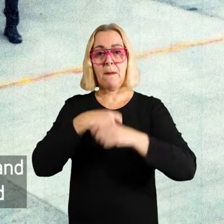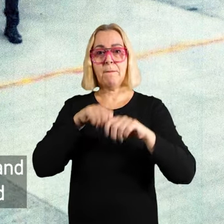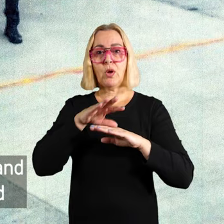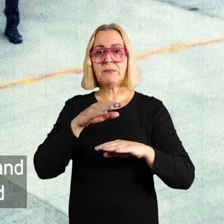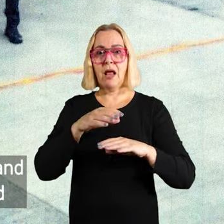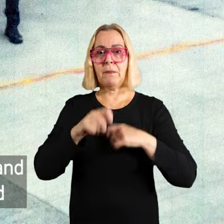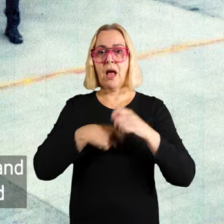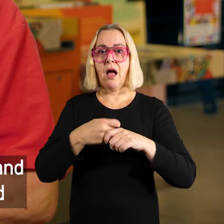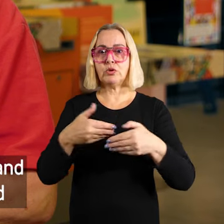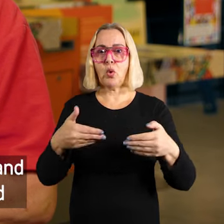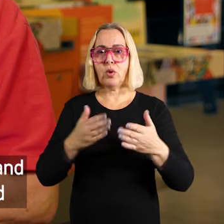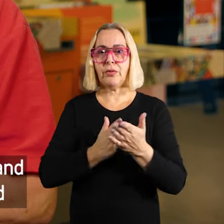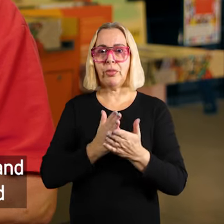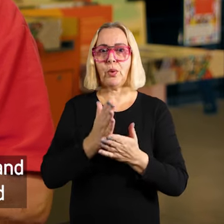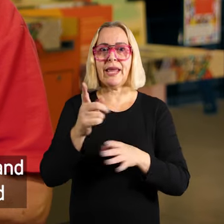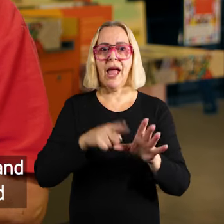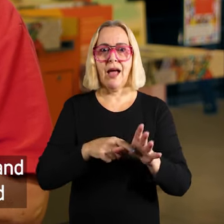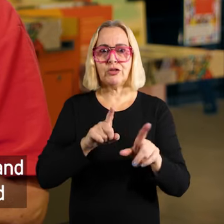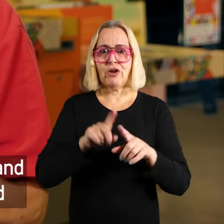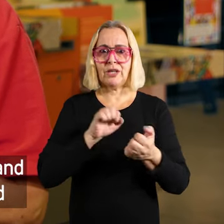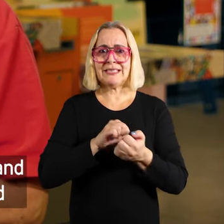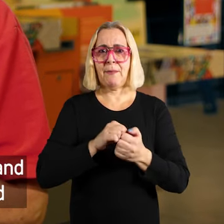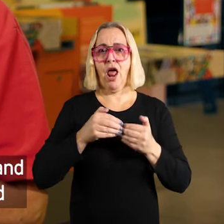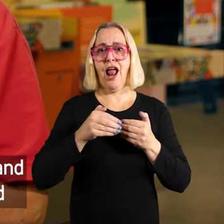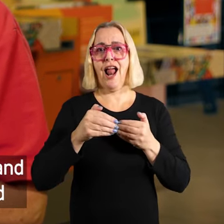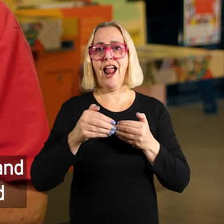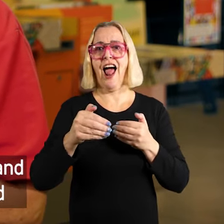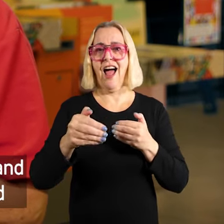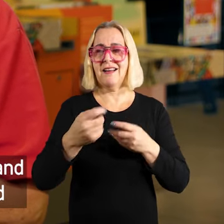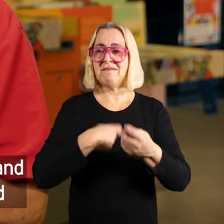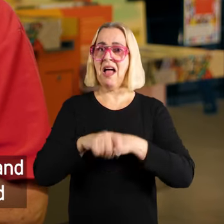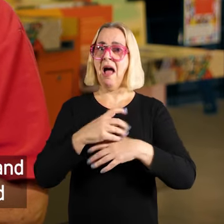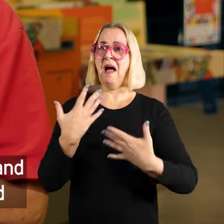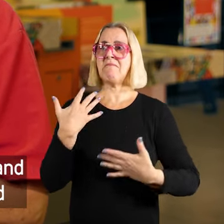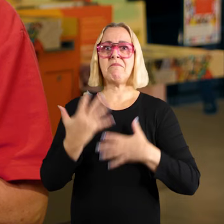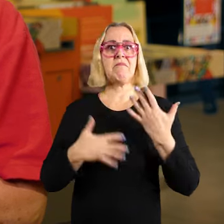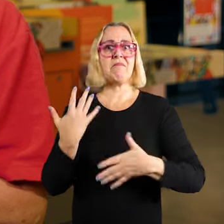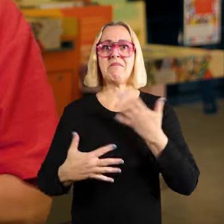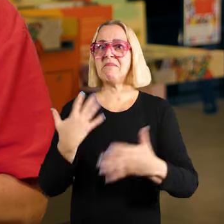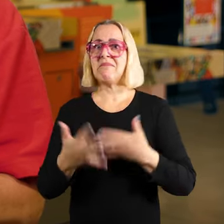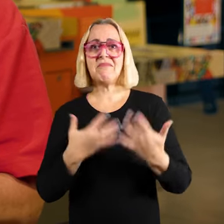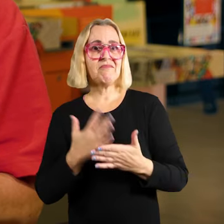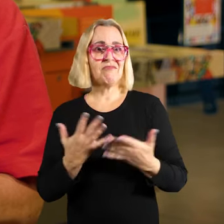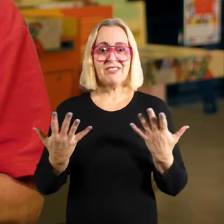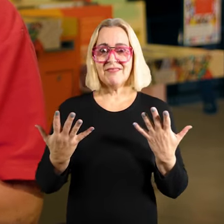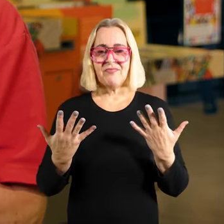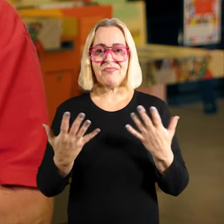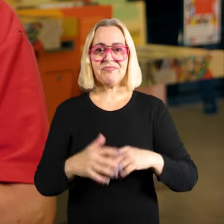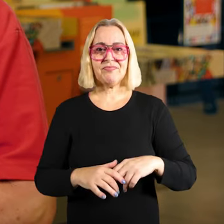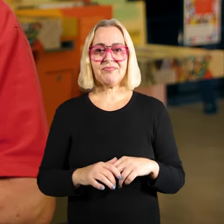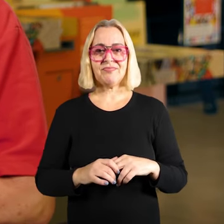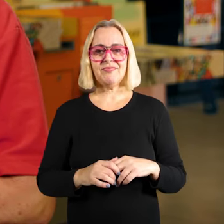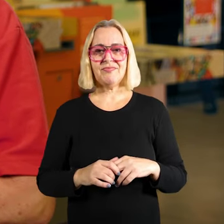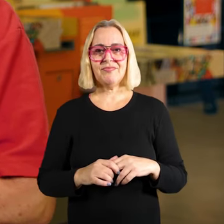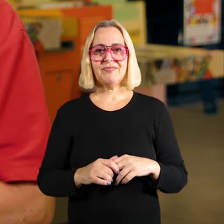but I think that's why the short thing came in, and why postmen now wear shorts all year round, because they try to keep it on